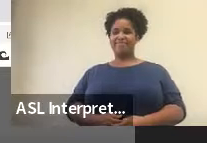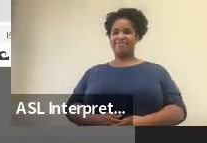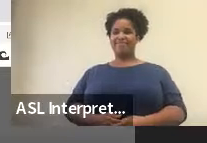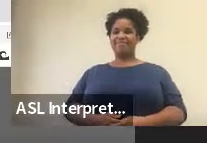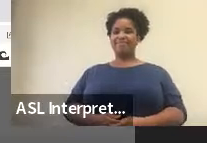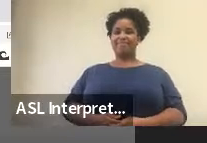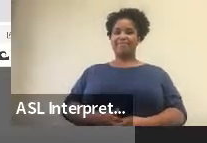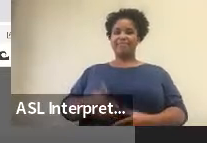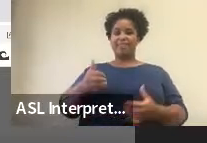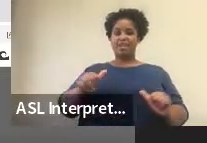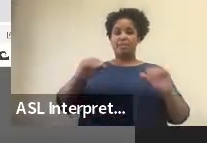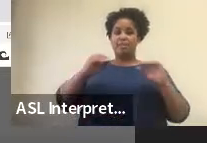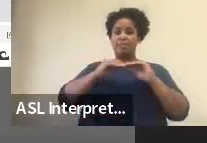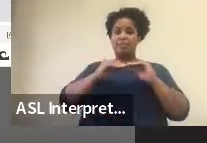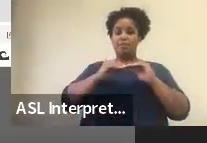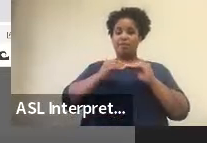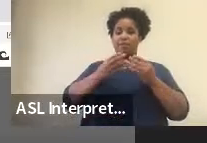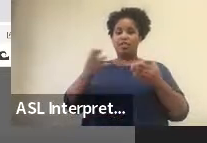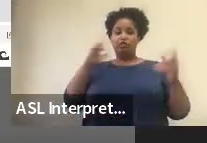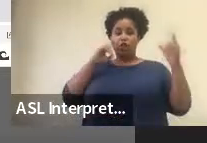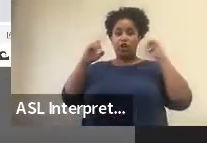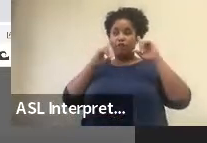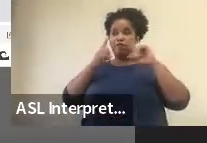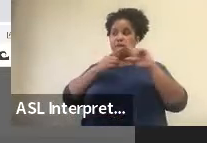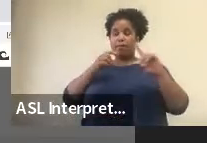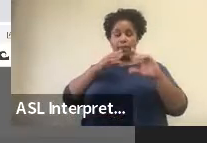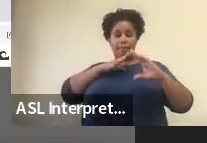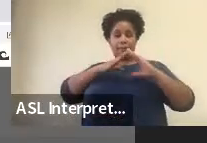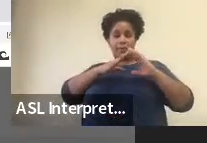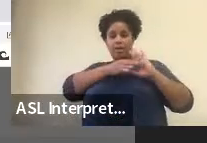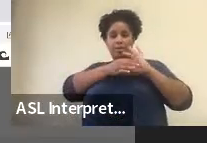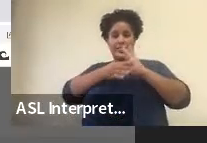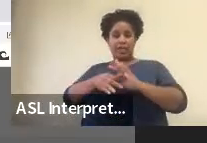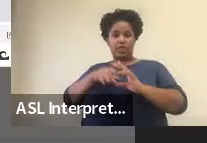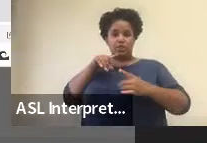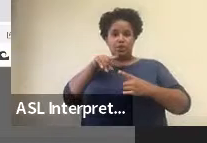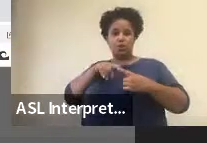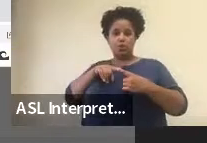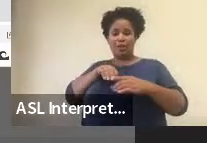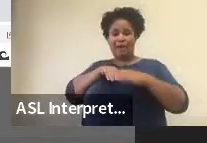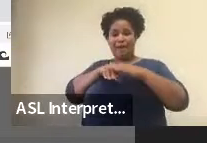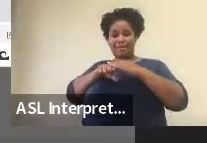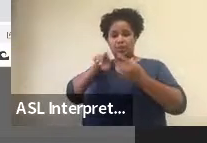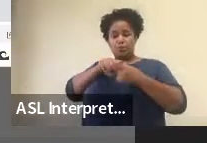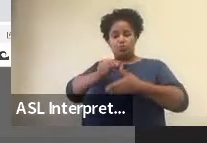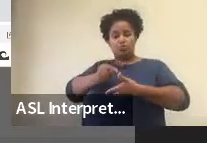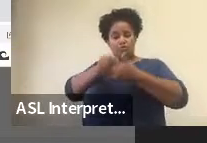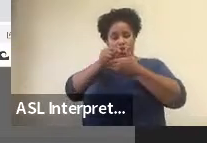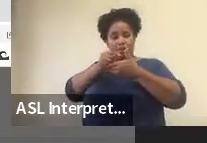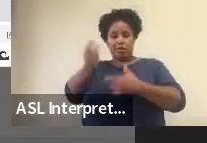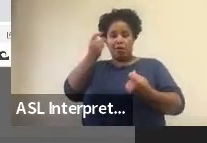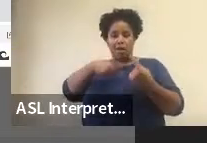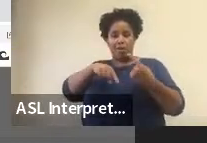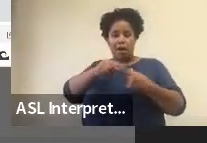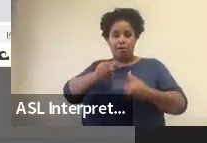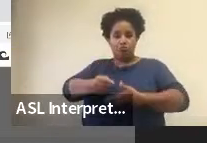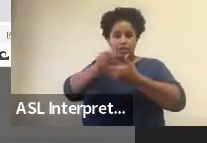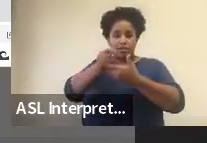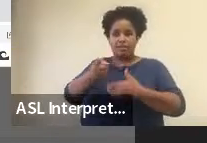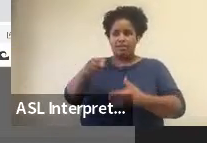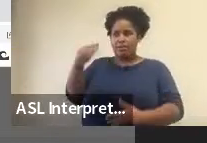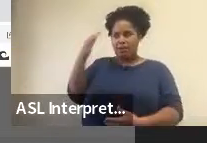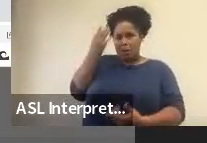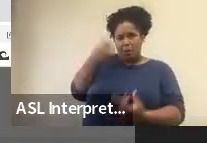Any other things that anyone has heard from the community about access to treatments, or questions about treatment? Do they know